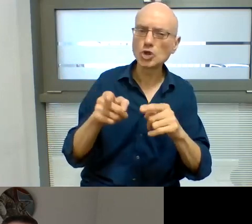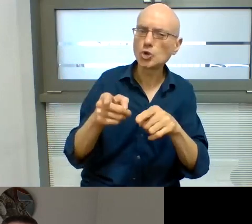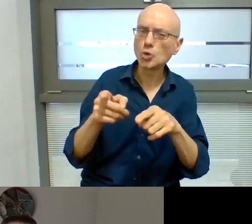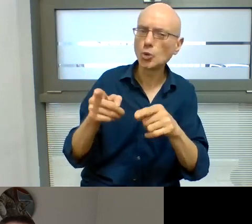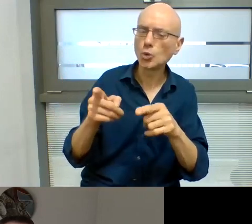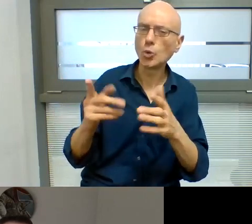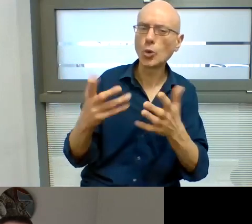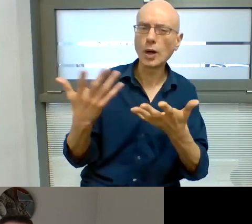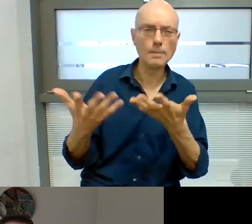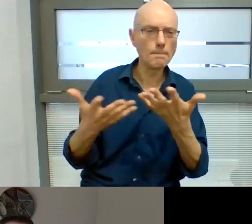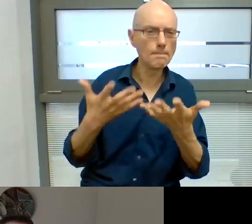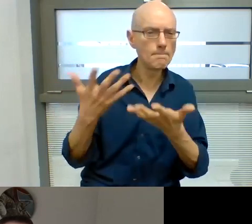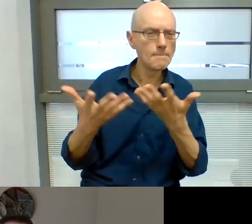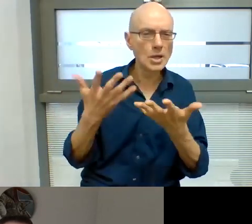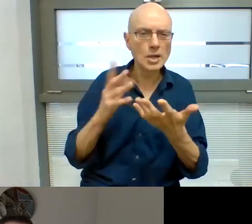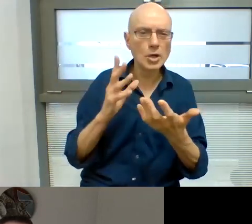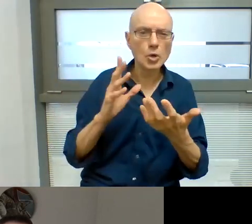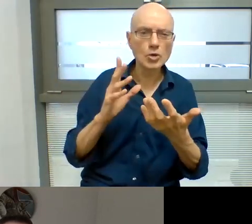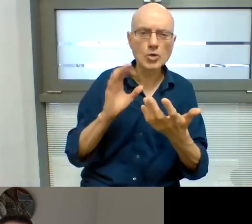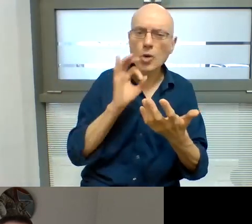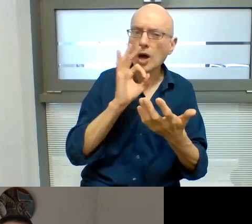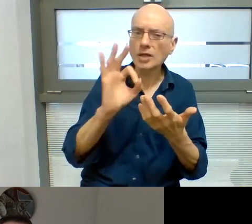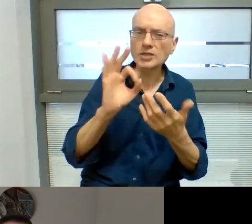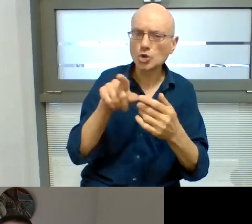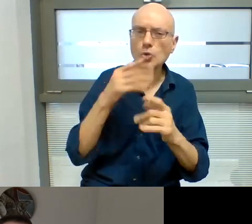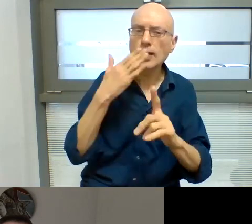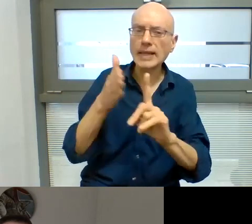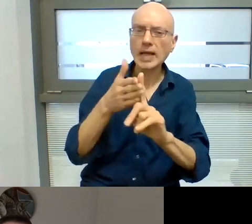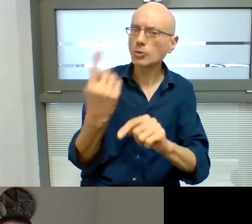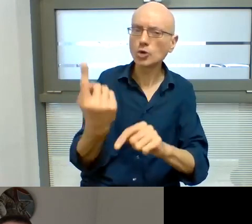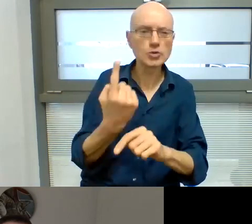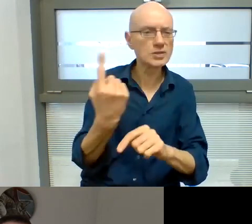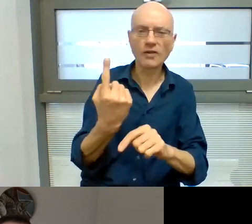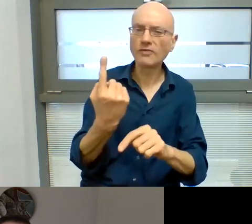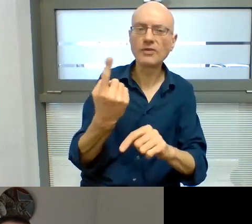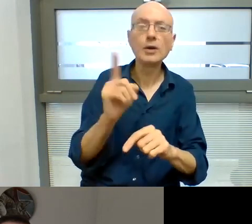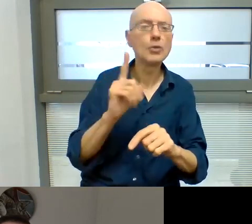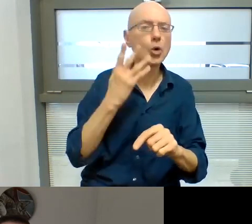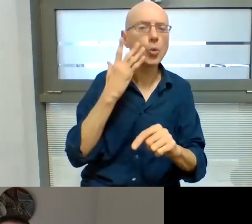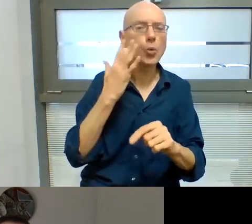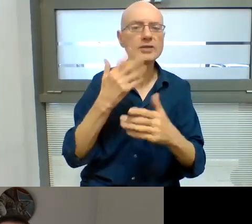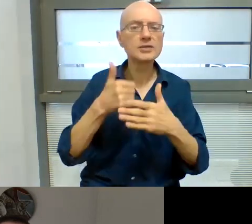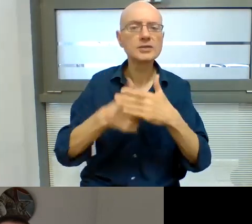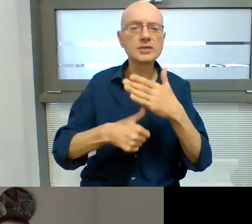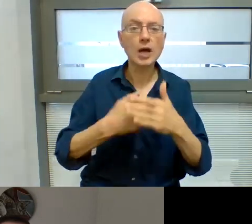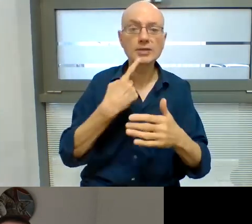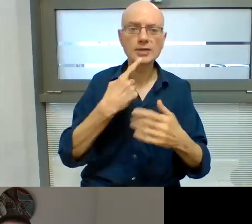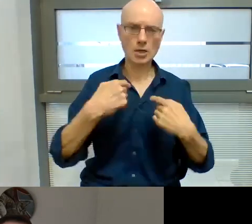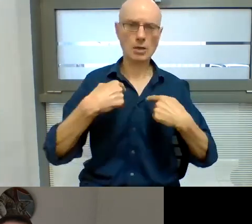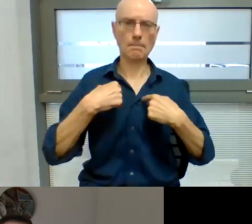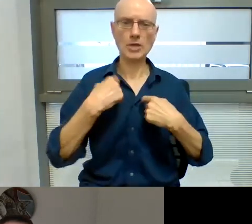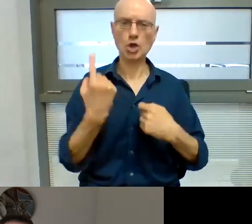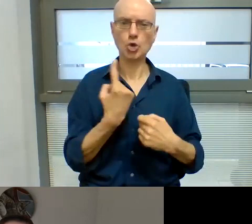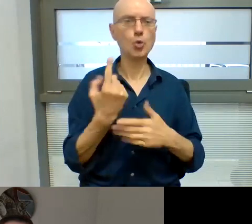begin to, I'm not asking you to define yourself or label yourself, but what point did you start saying, I am an artist? What point gave you that